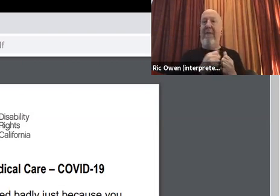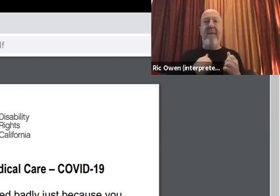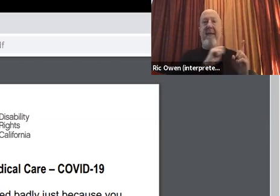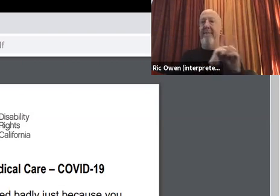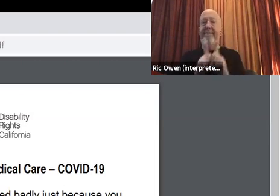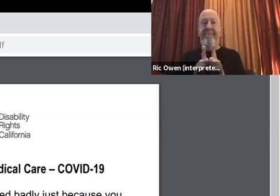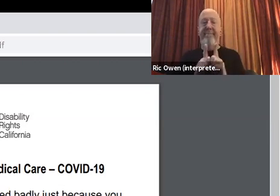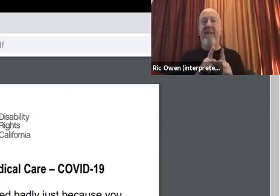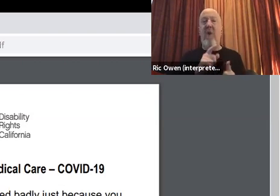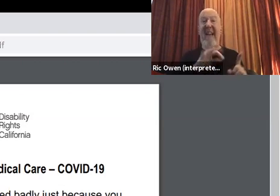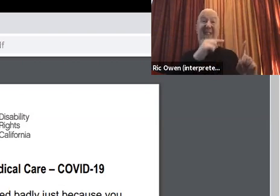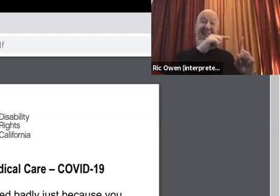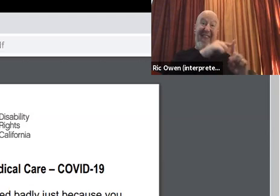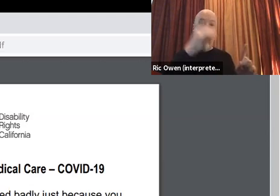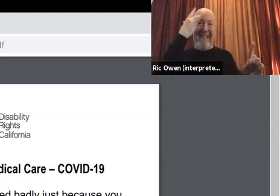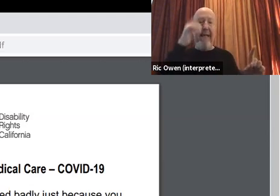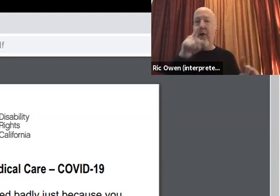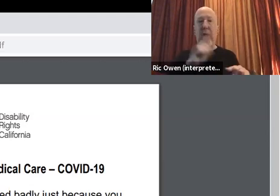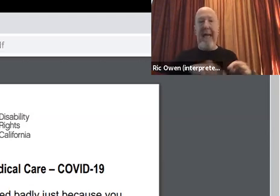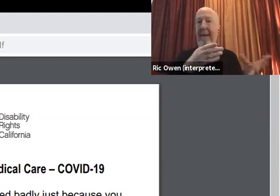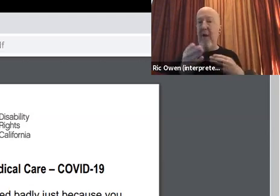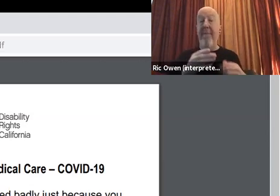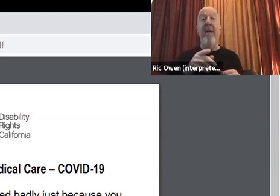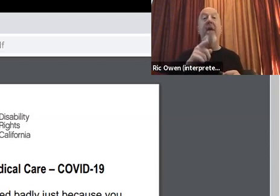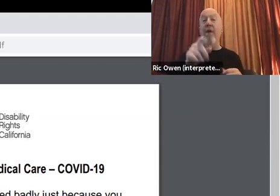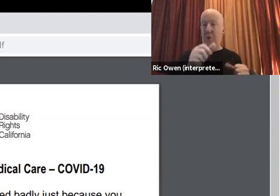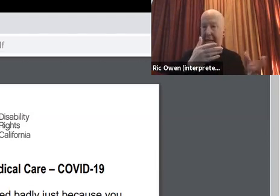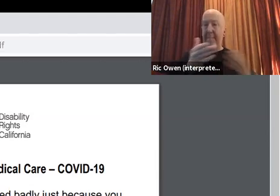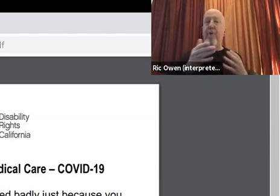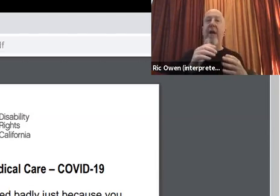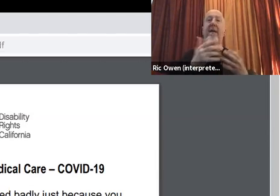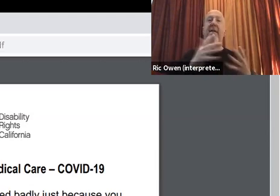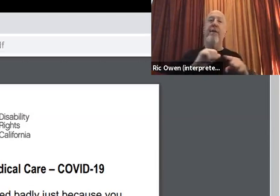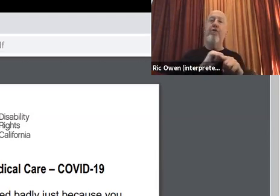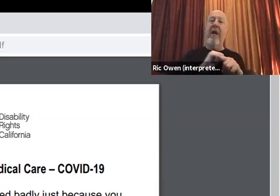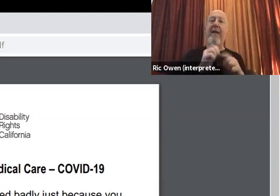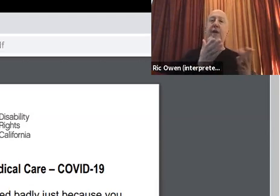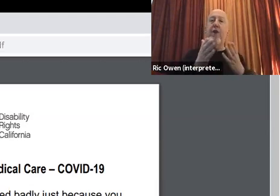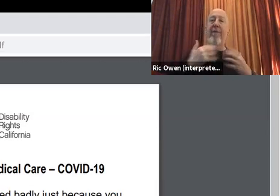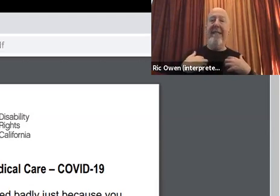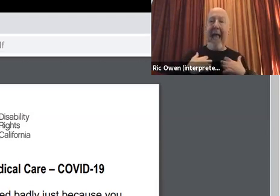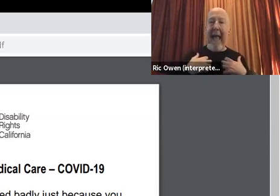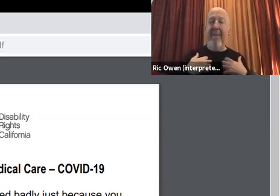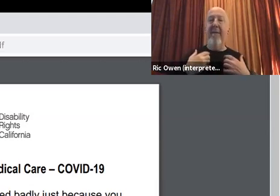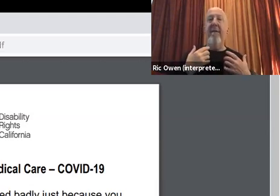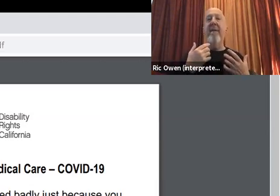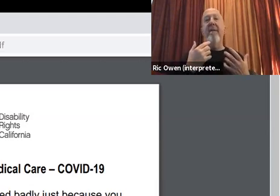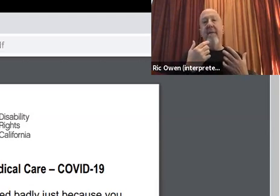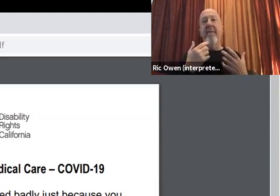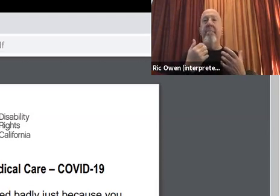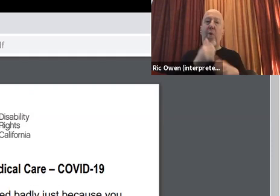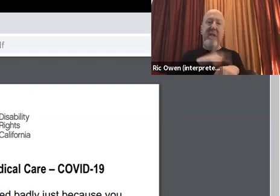that. You can bring a trained service animal with you most of the time. There may be some exceptions.